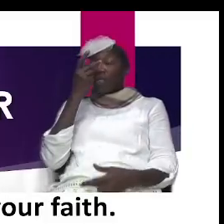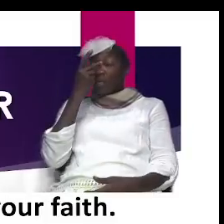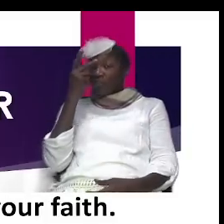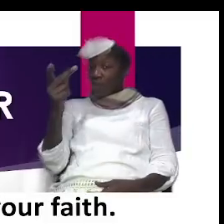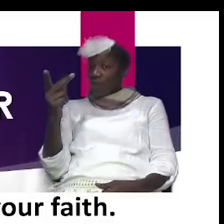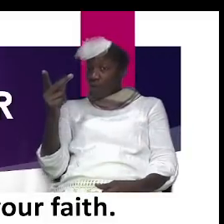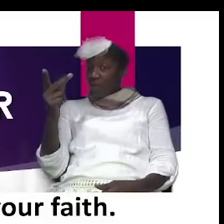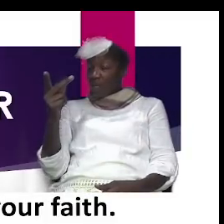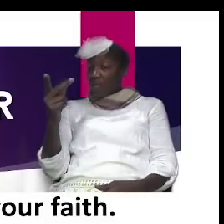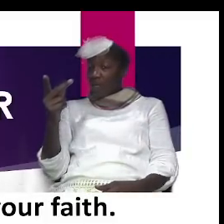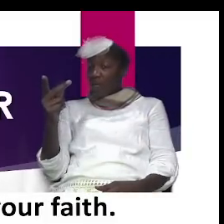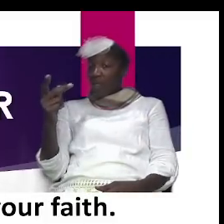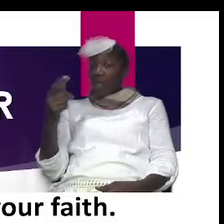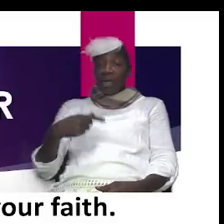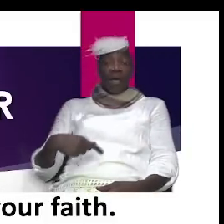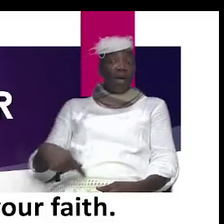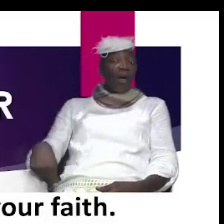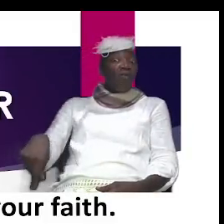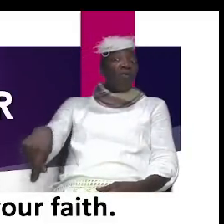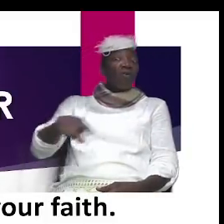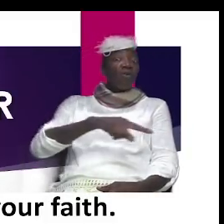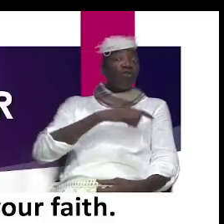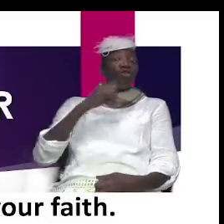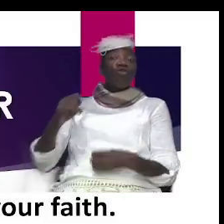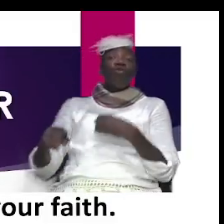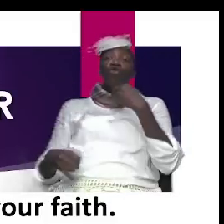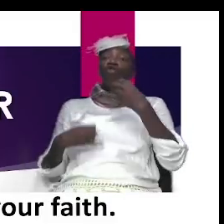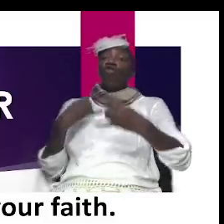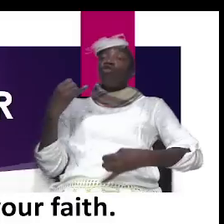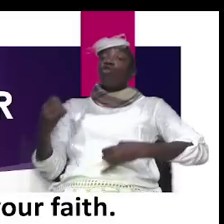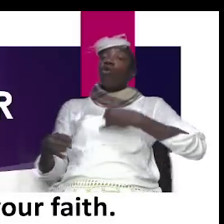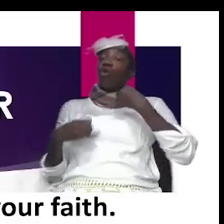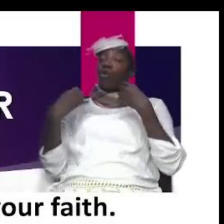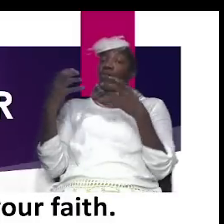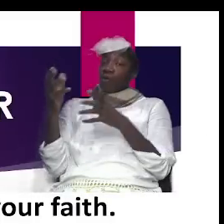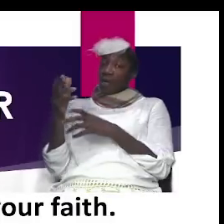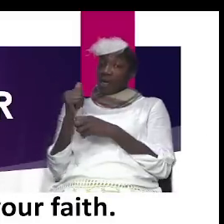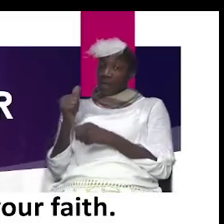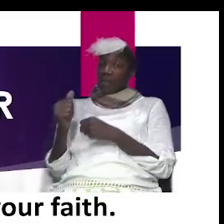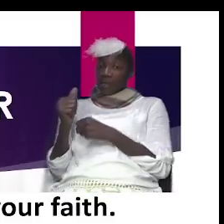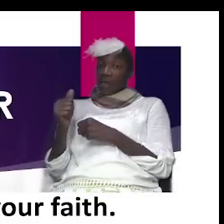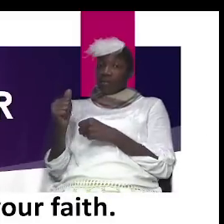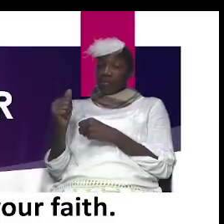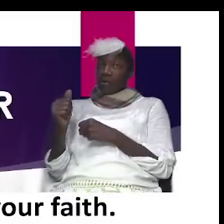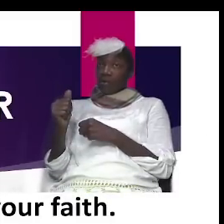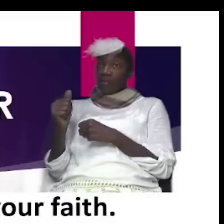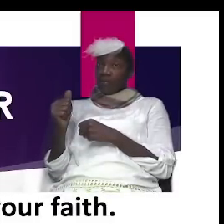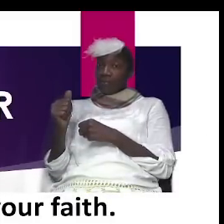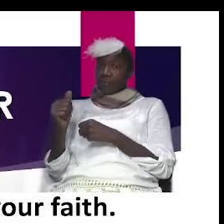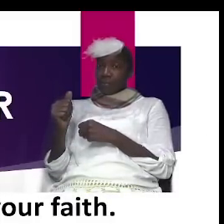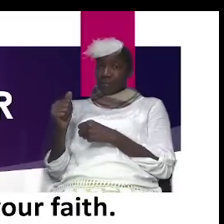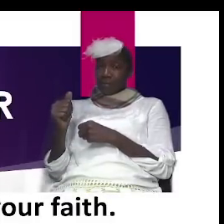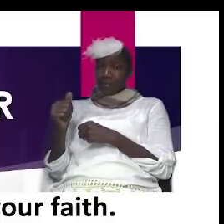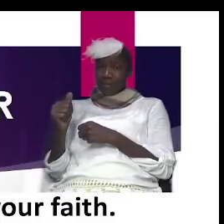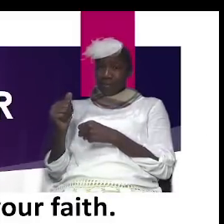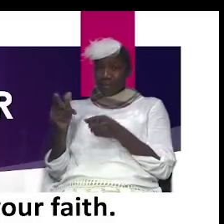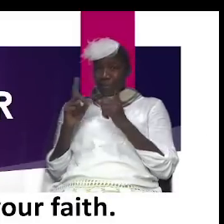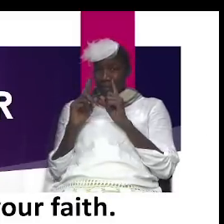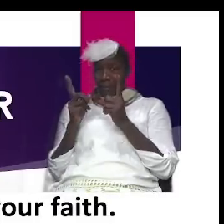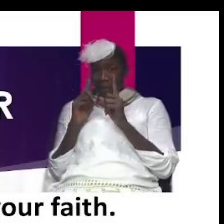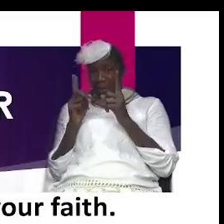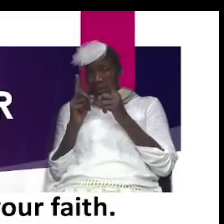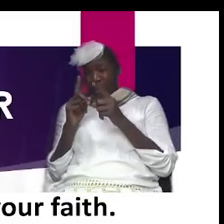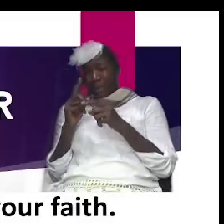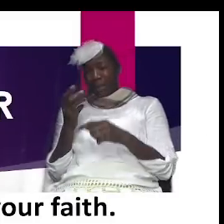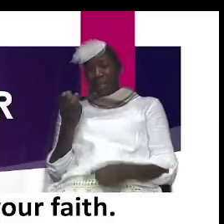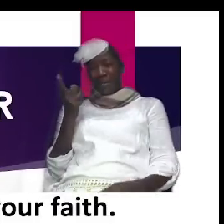to joyfully accept. As he said it, he said, rejoice. Them mock you, rejoice. Them